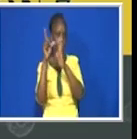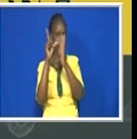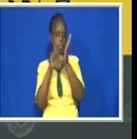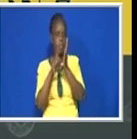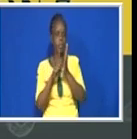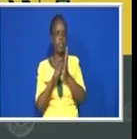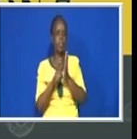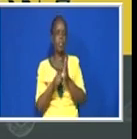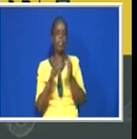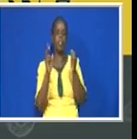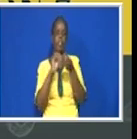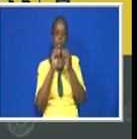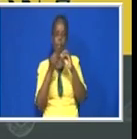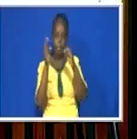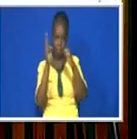lesson 7.